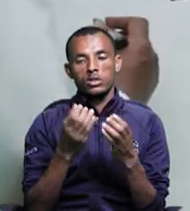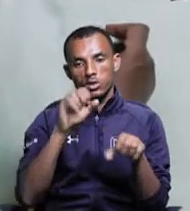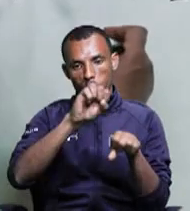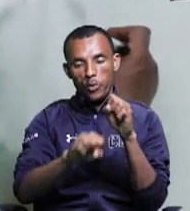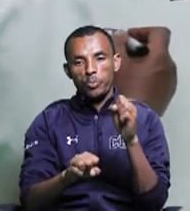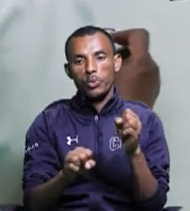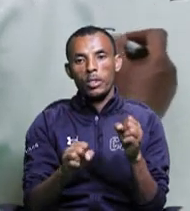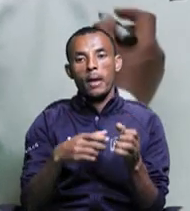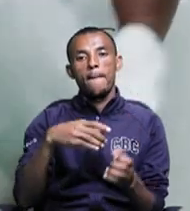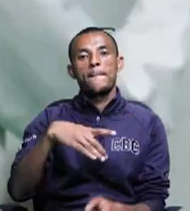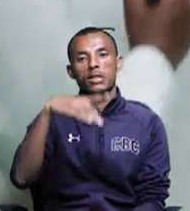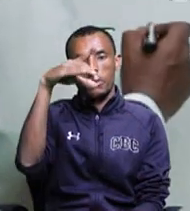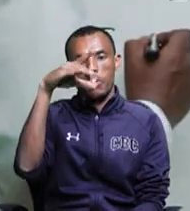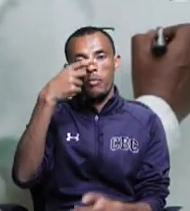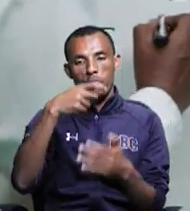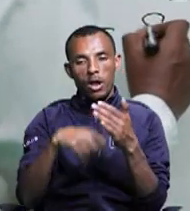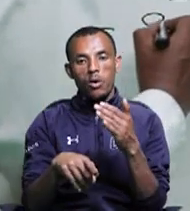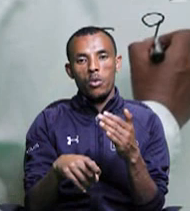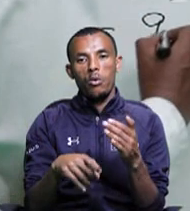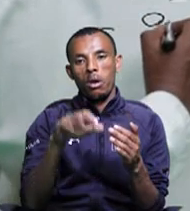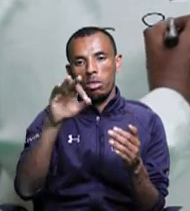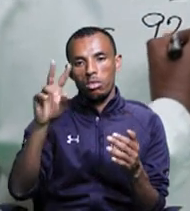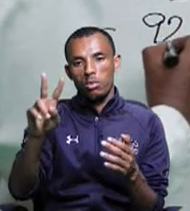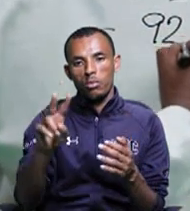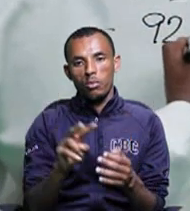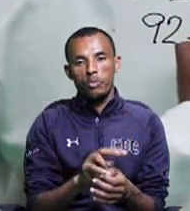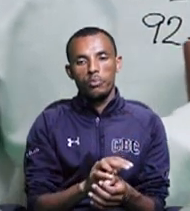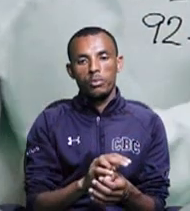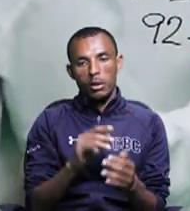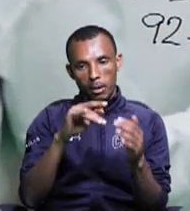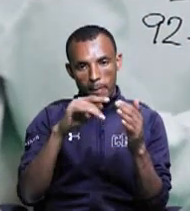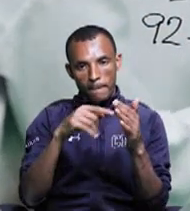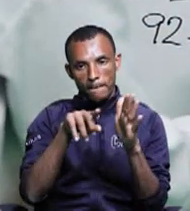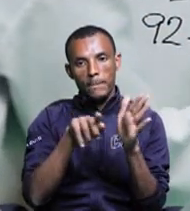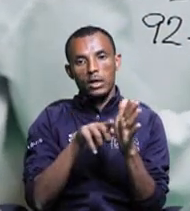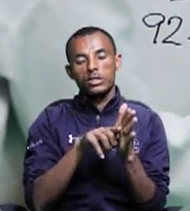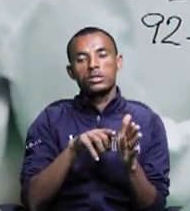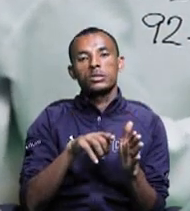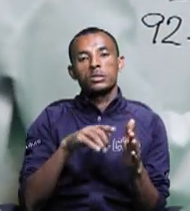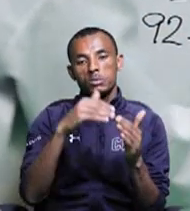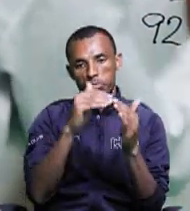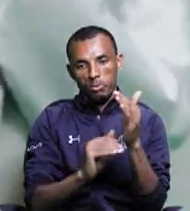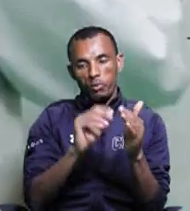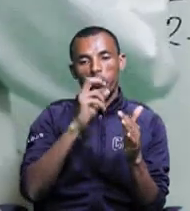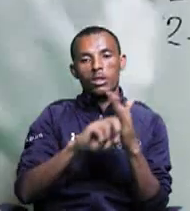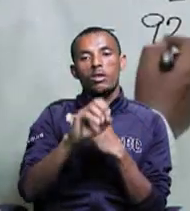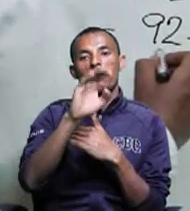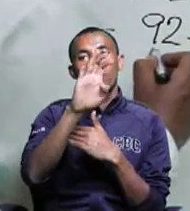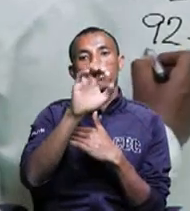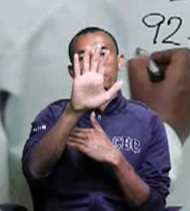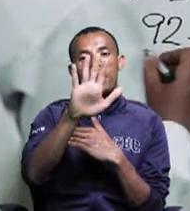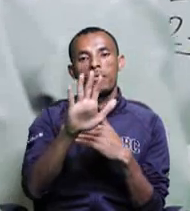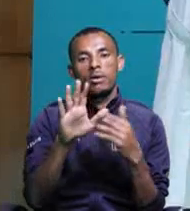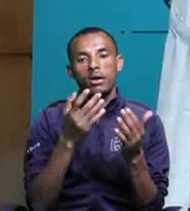So maximum value, we have 92 minus minimum value 45, what you have calculated